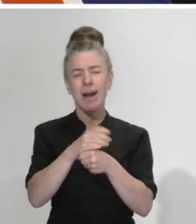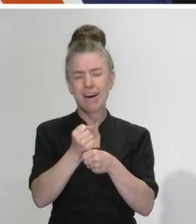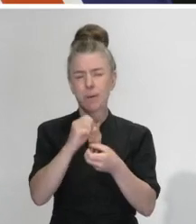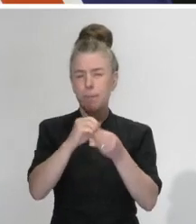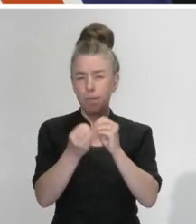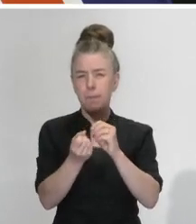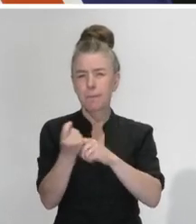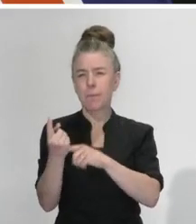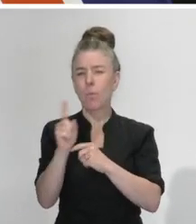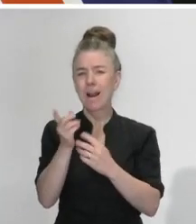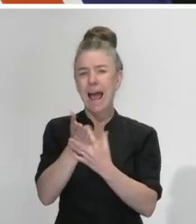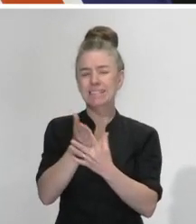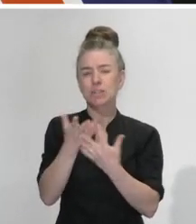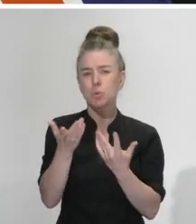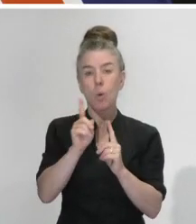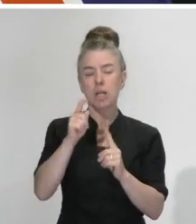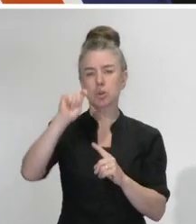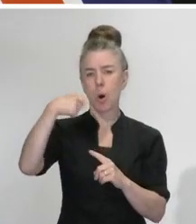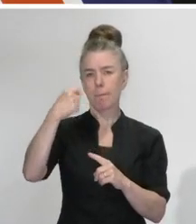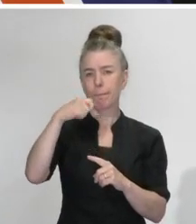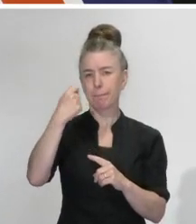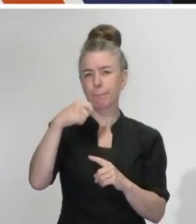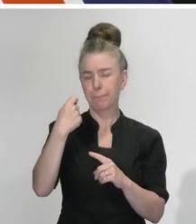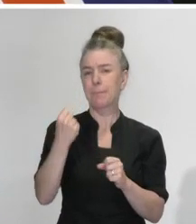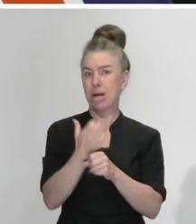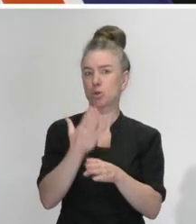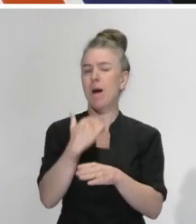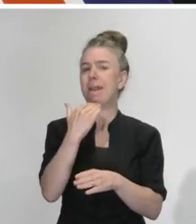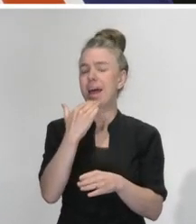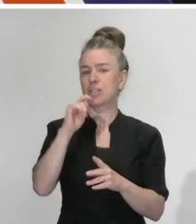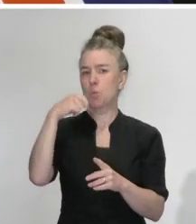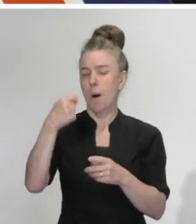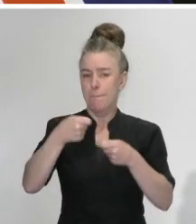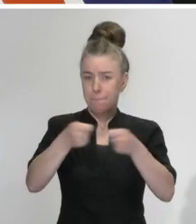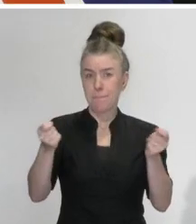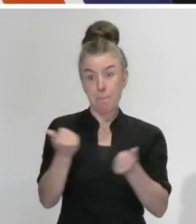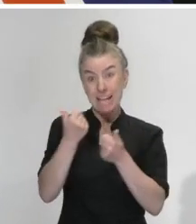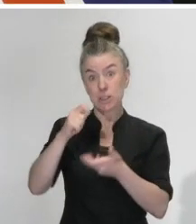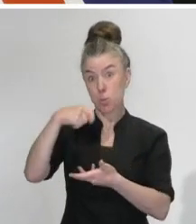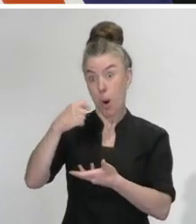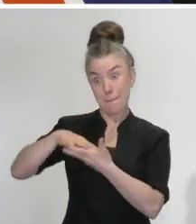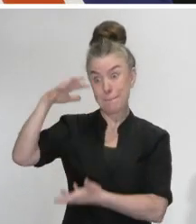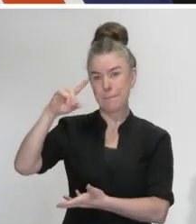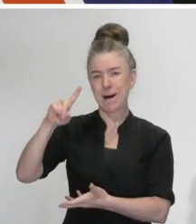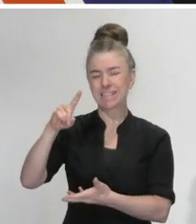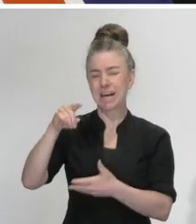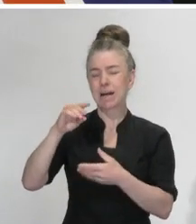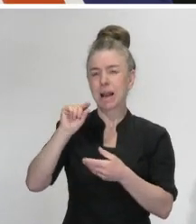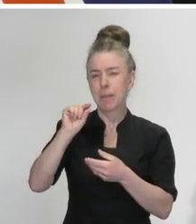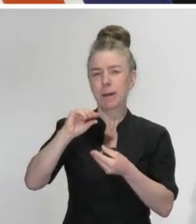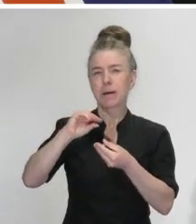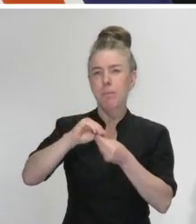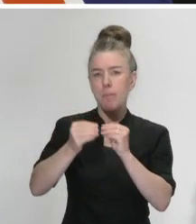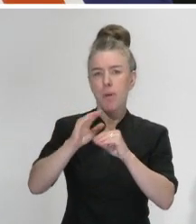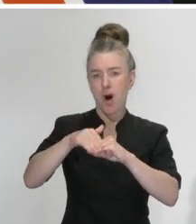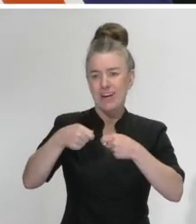issues around is access to the swabs, and so we're working on making sure that those are distributed. We have plenty of swabs, but we just want to make sure that those are